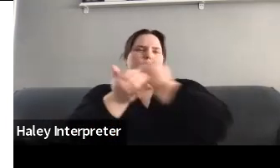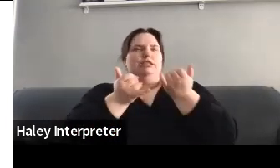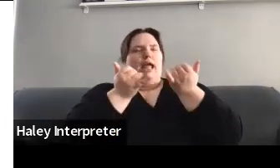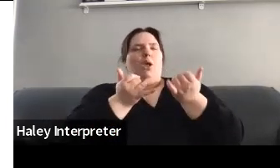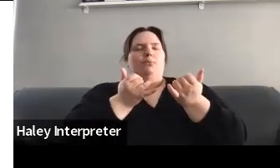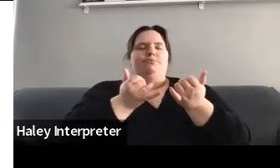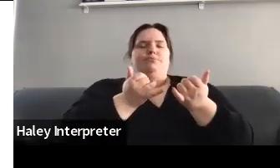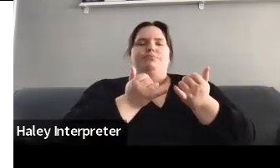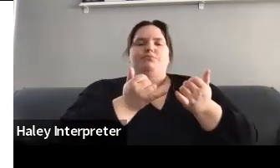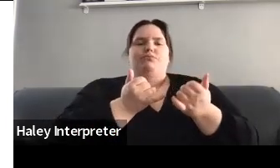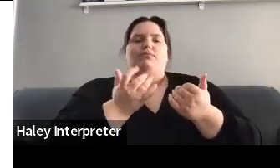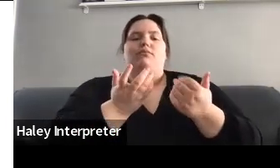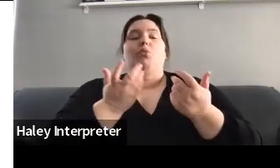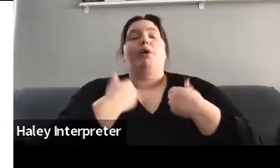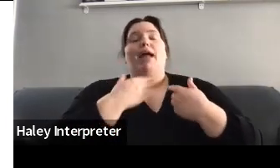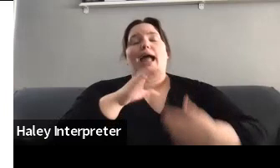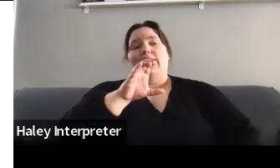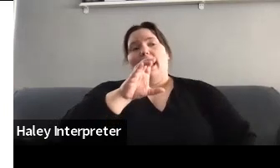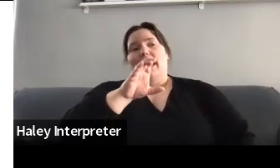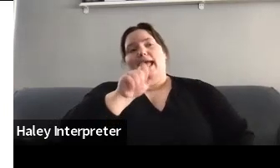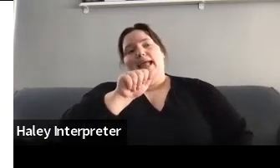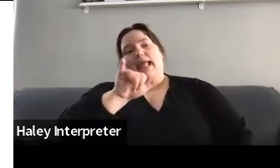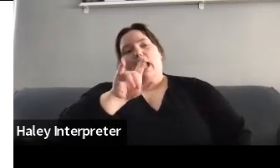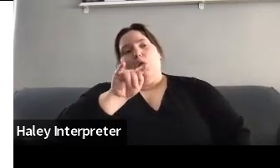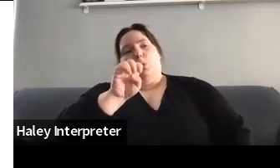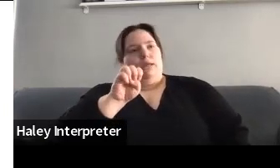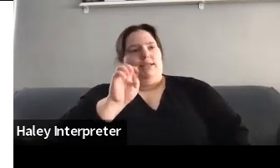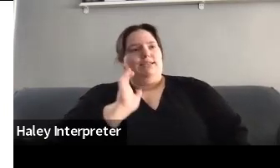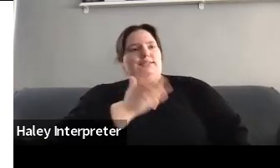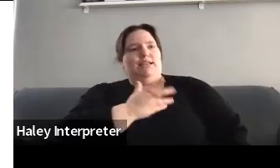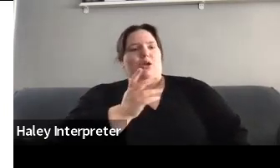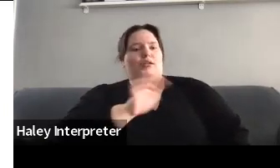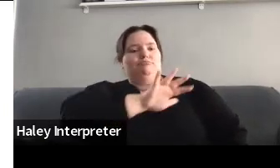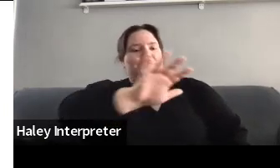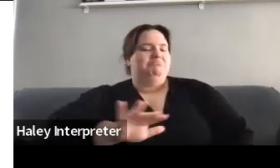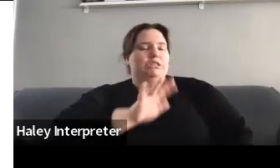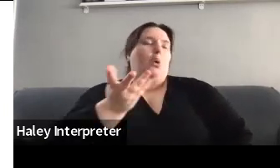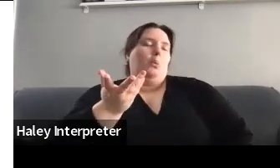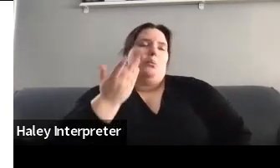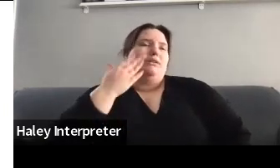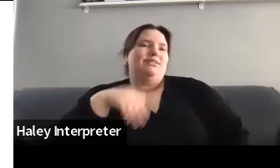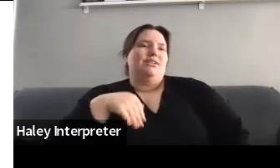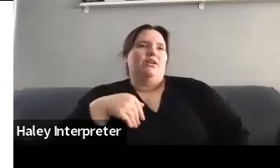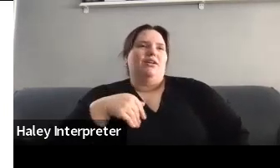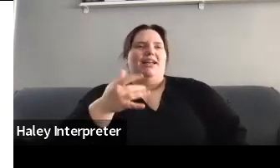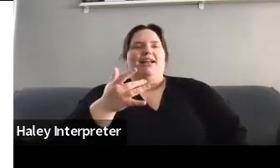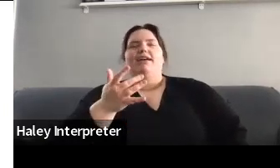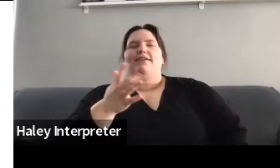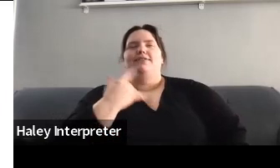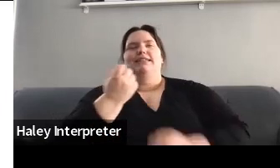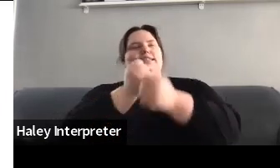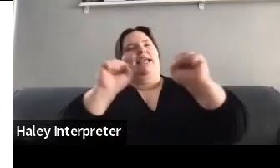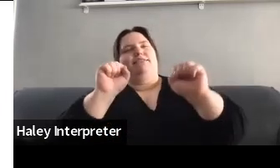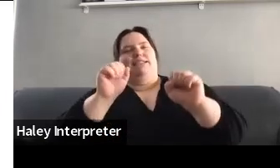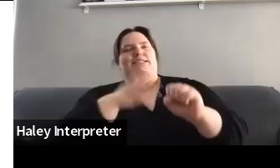we have had coyotes in our neighborhood. So Yeah. his safety is my other that